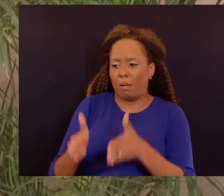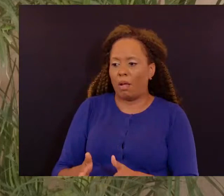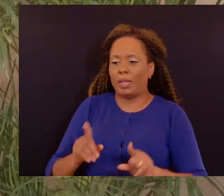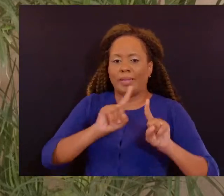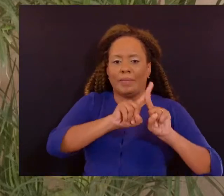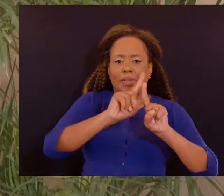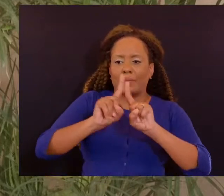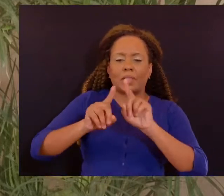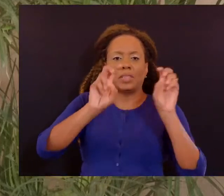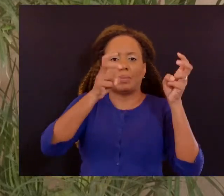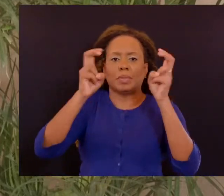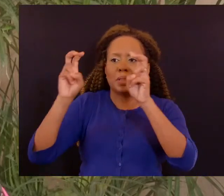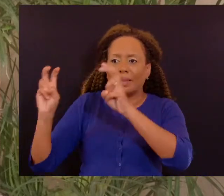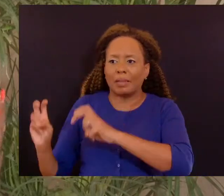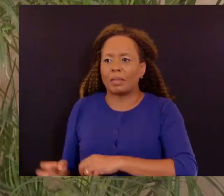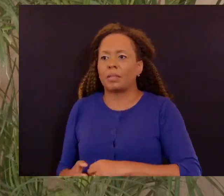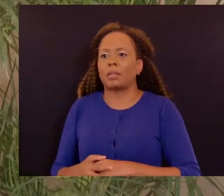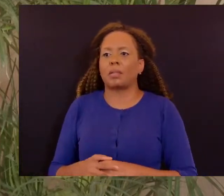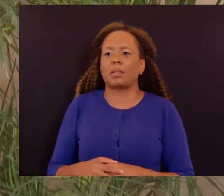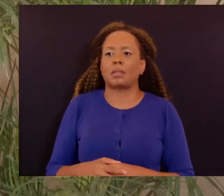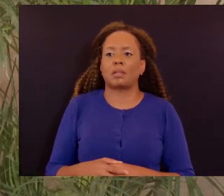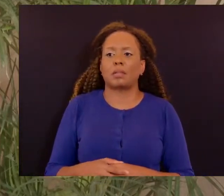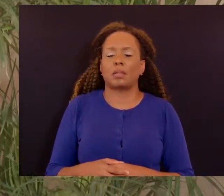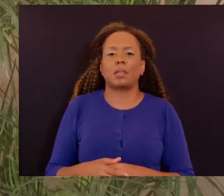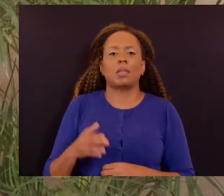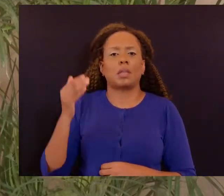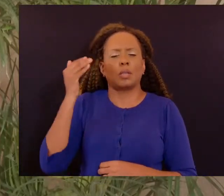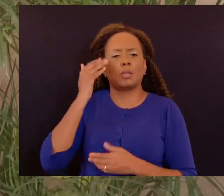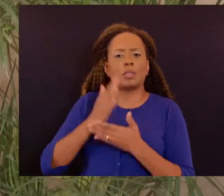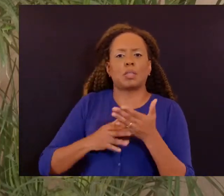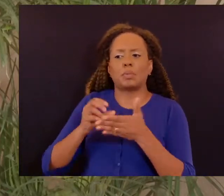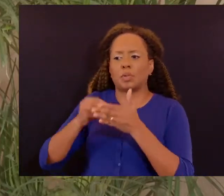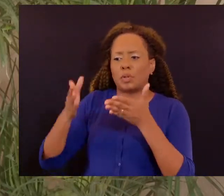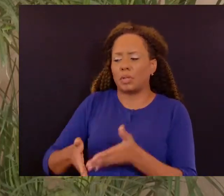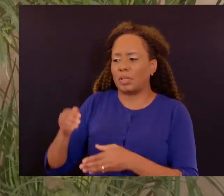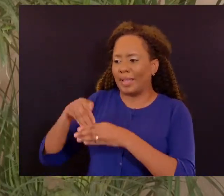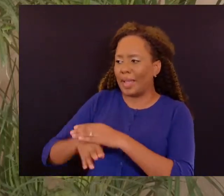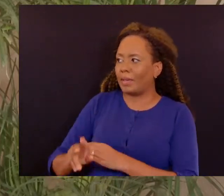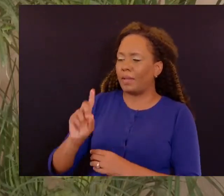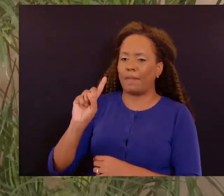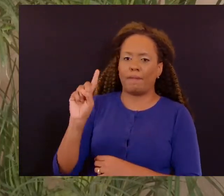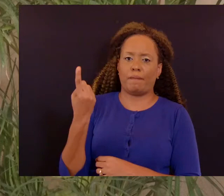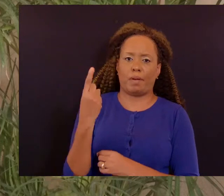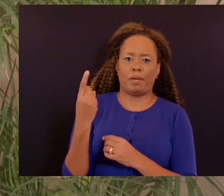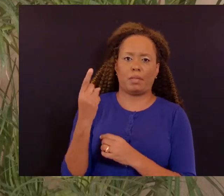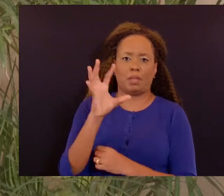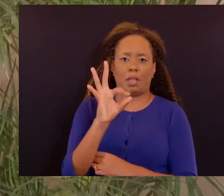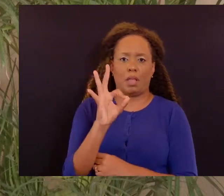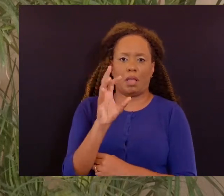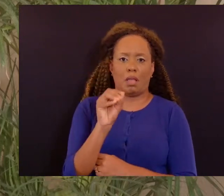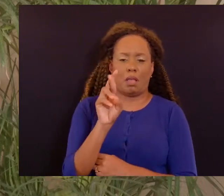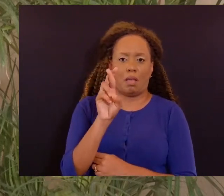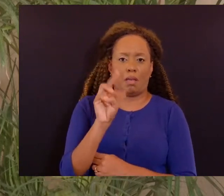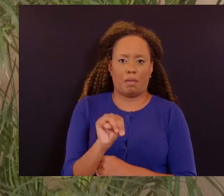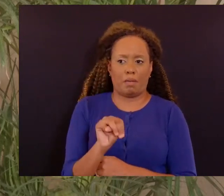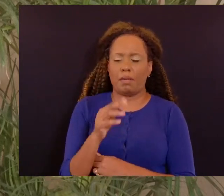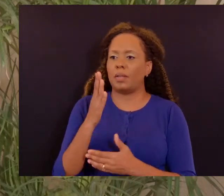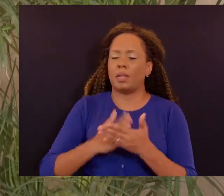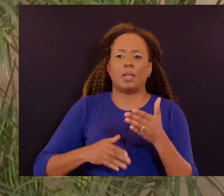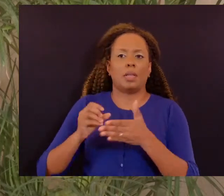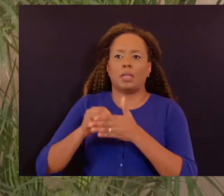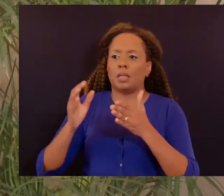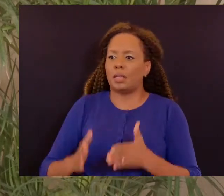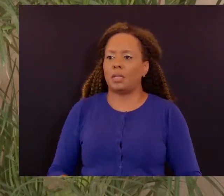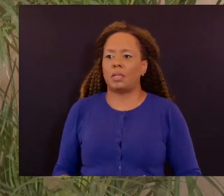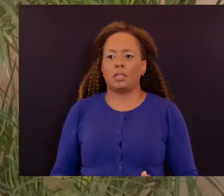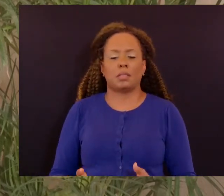generally do 12 and 13 subjects at the first form level. Where we have children going in with these significant deficits, we don't want